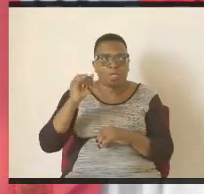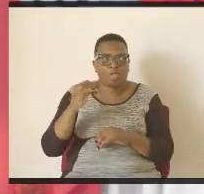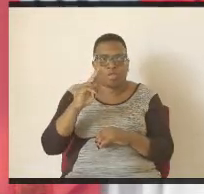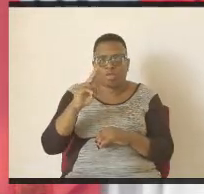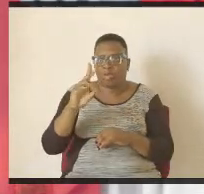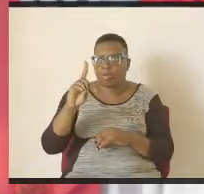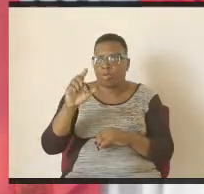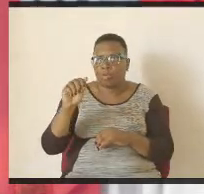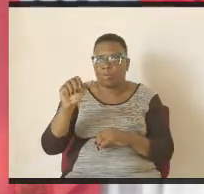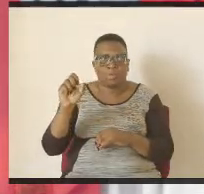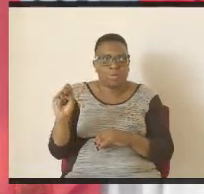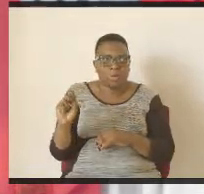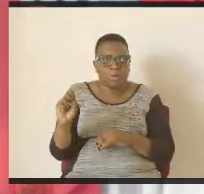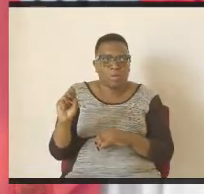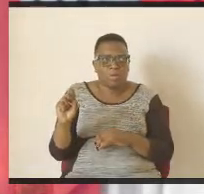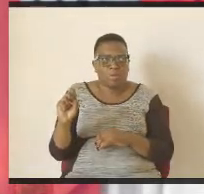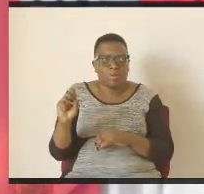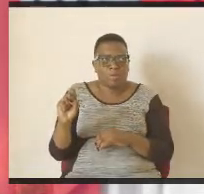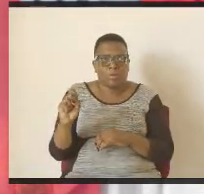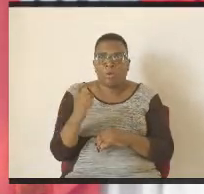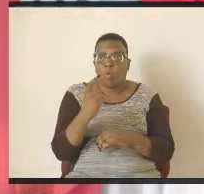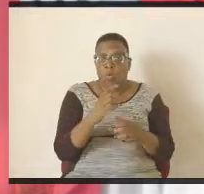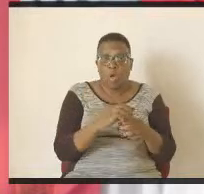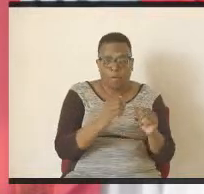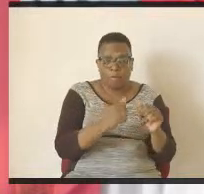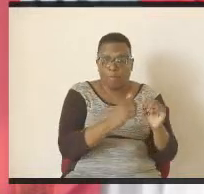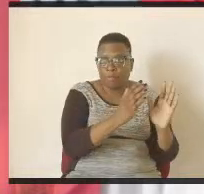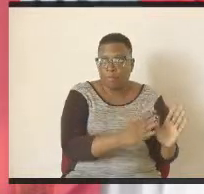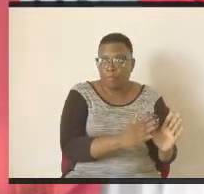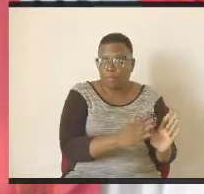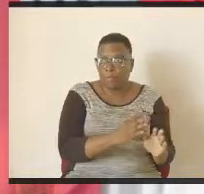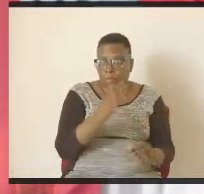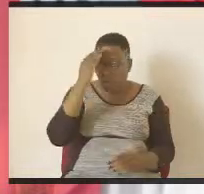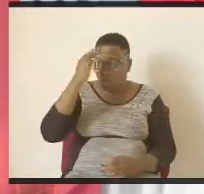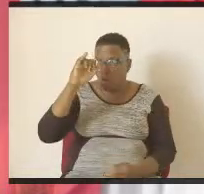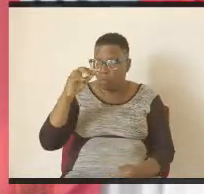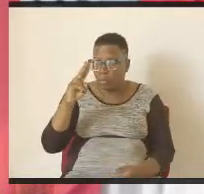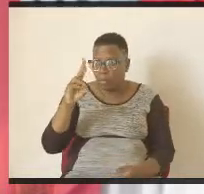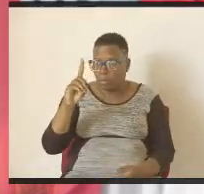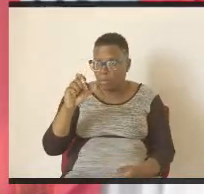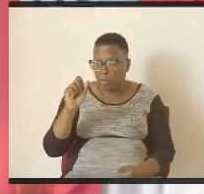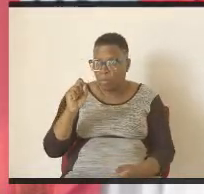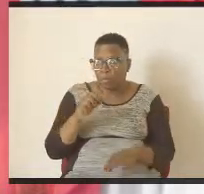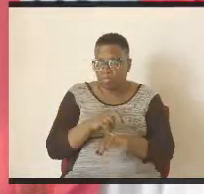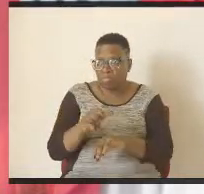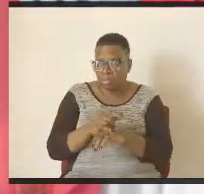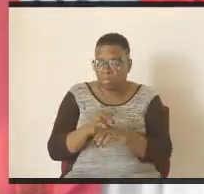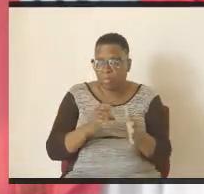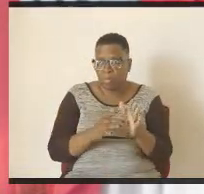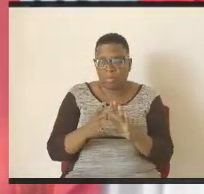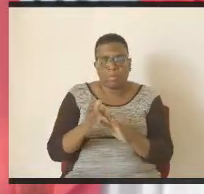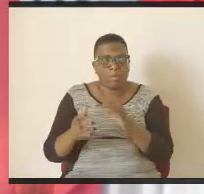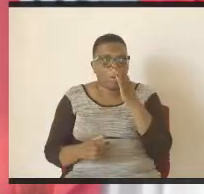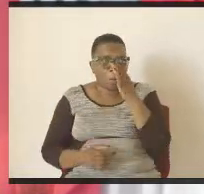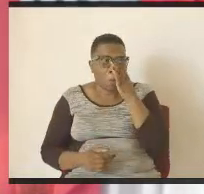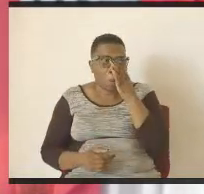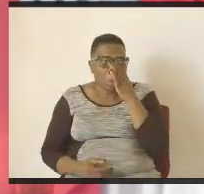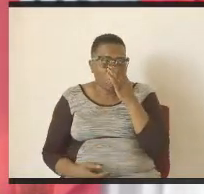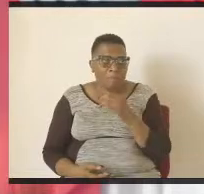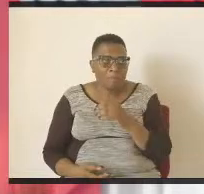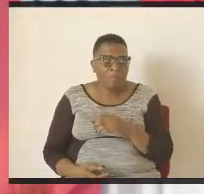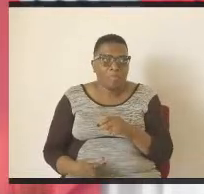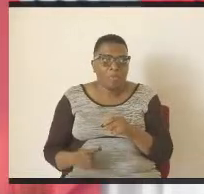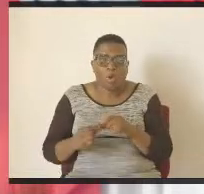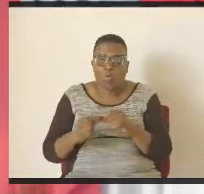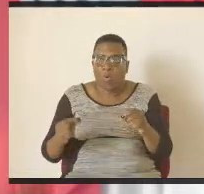statement after Judas? One of the 12. Can you imagine? With a great